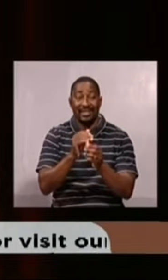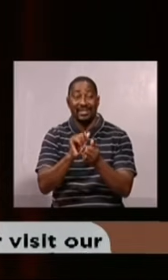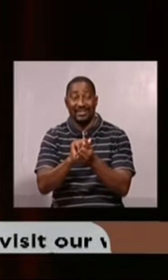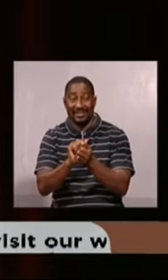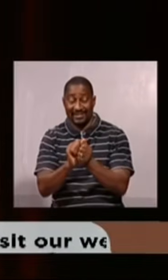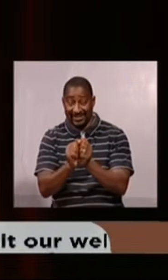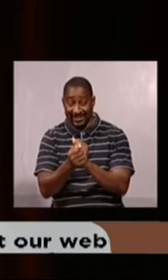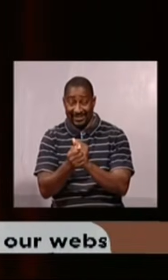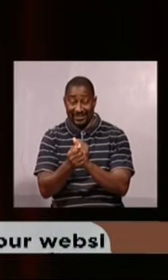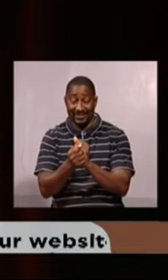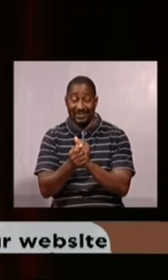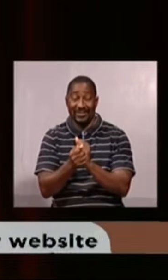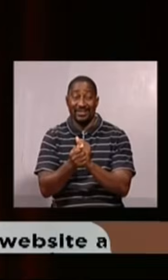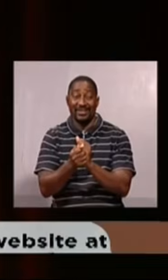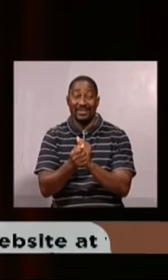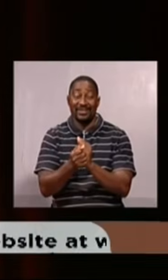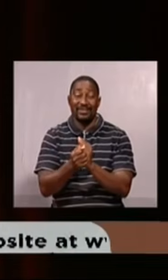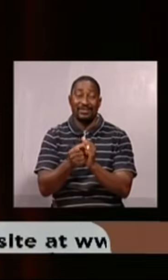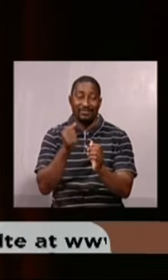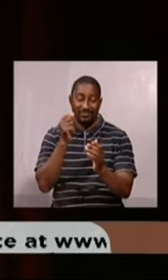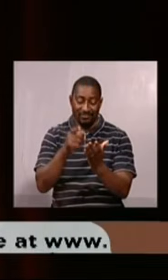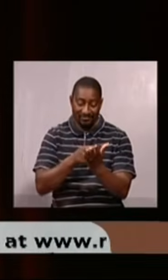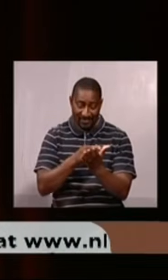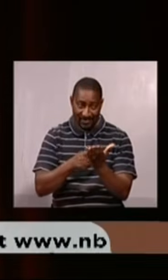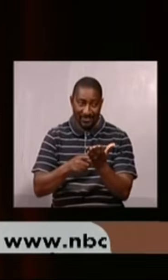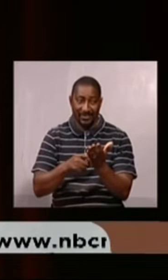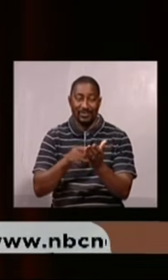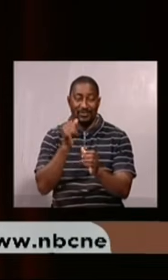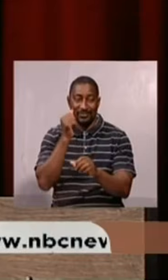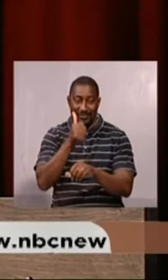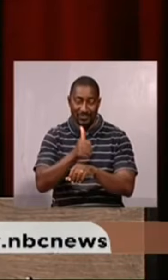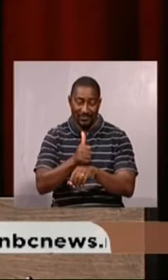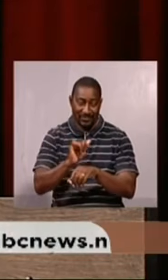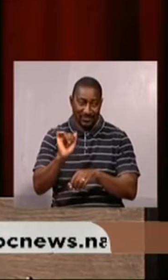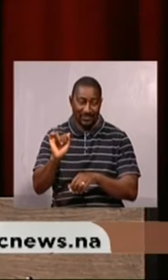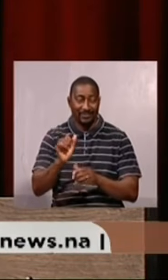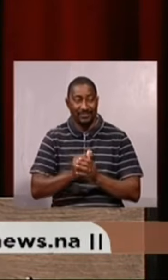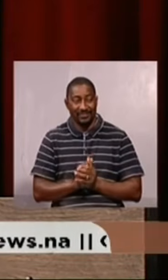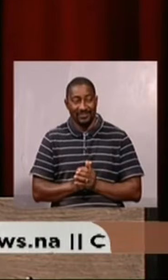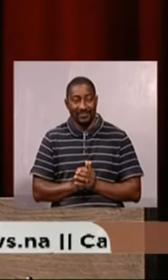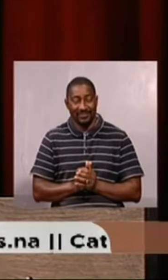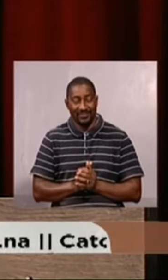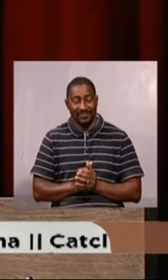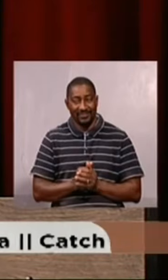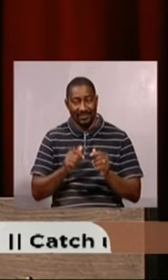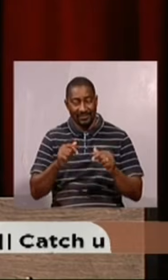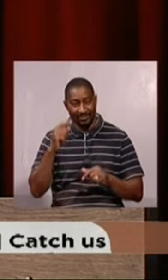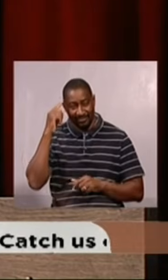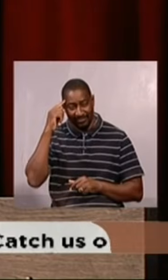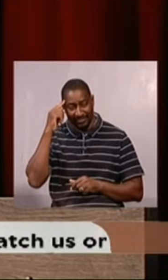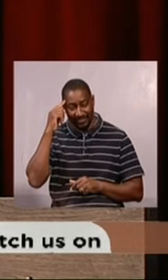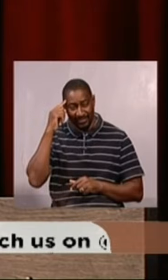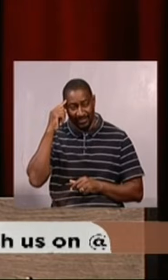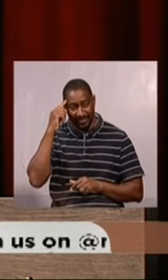the followers to the voters. You know, votes. Absolutely. Graham, talk to us about the public policy aspect, you know, your observations over the years.